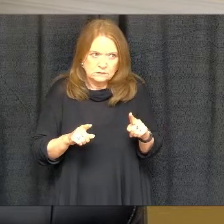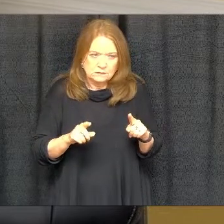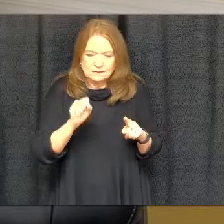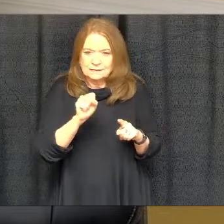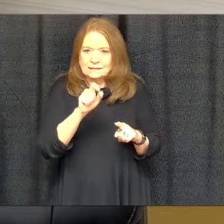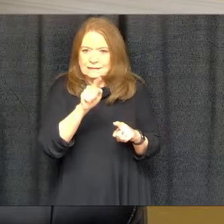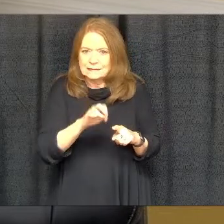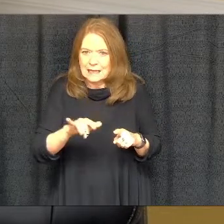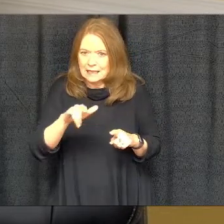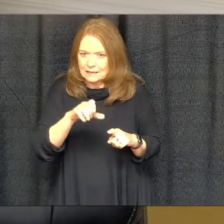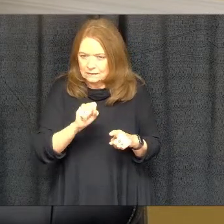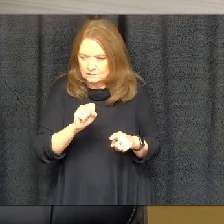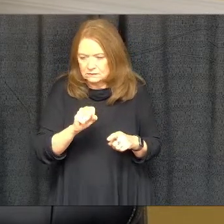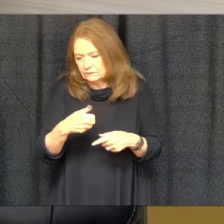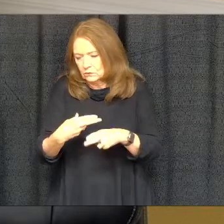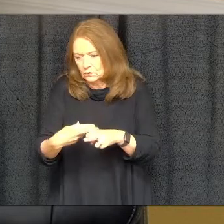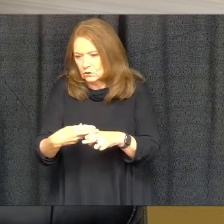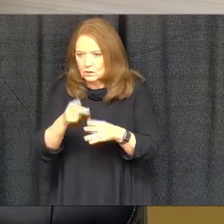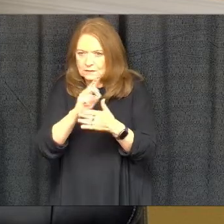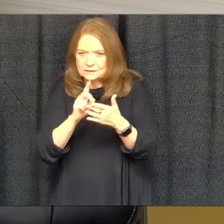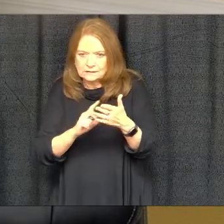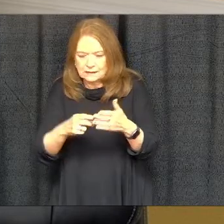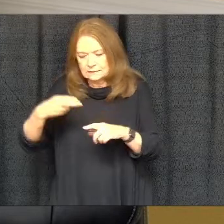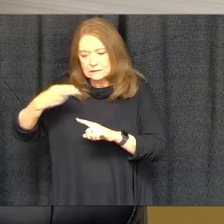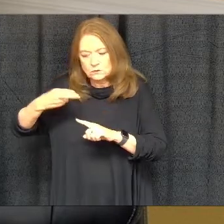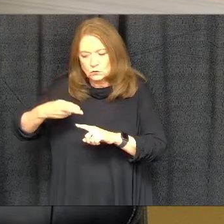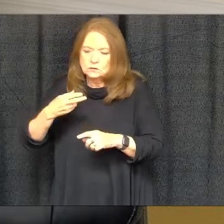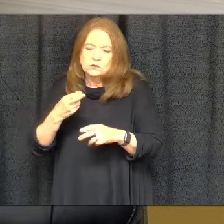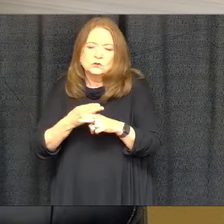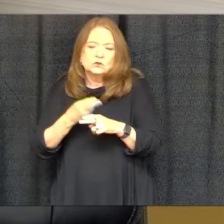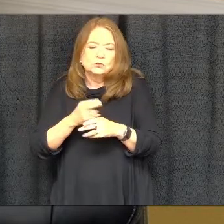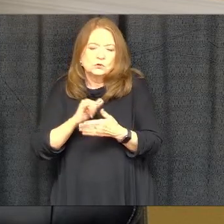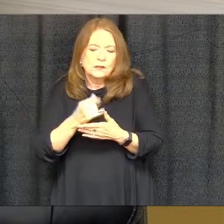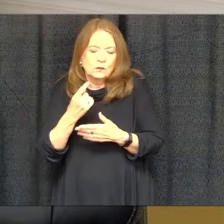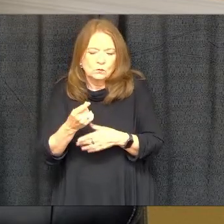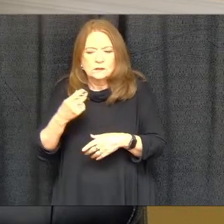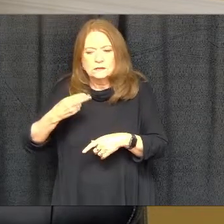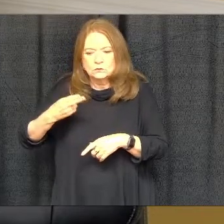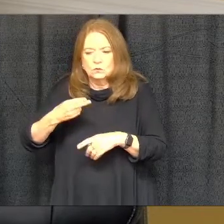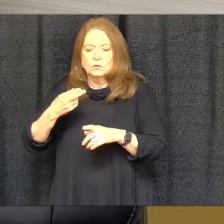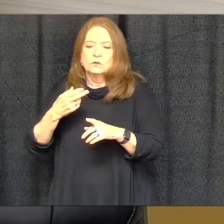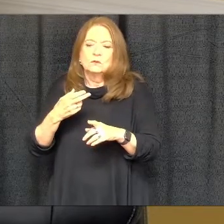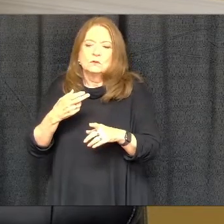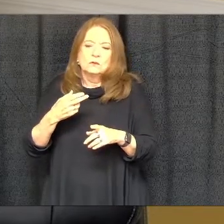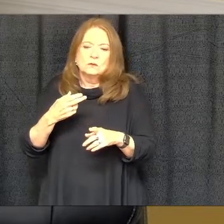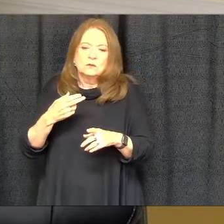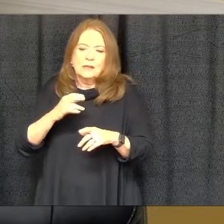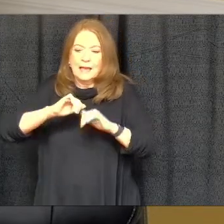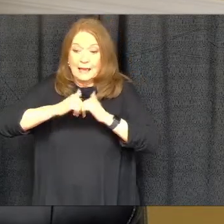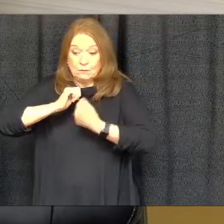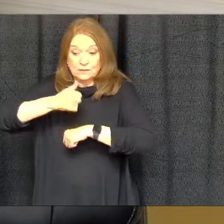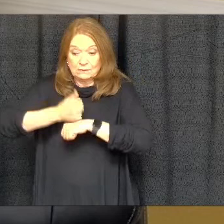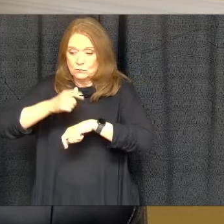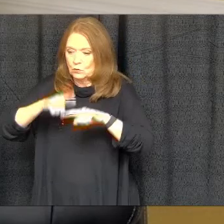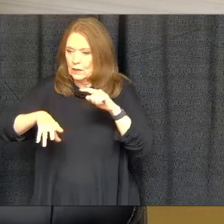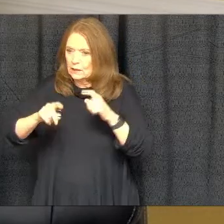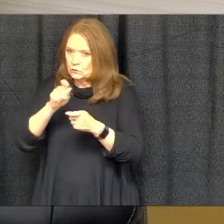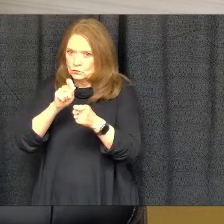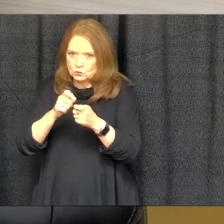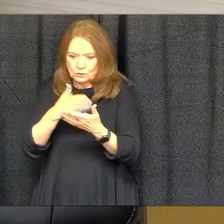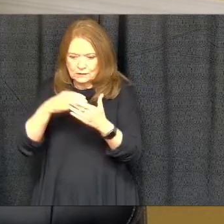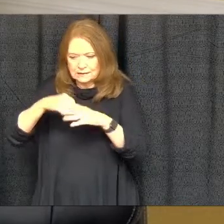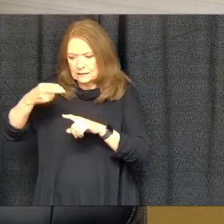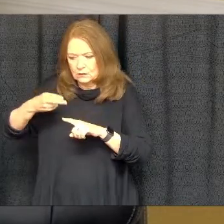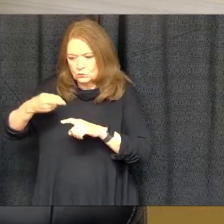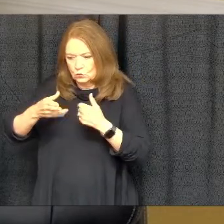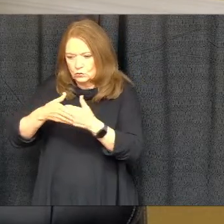styles, or if you want to call it designs, historical, let's just use that one, for the way it's set up. You can't do certain things in historical neighborhoods. You